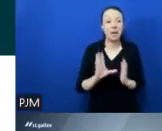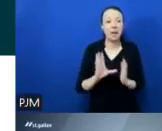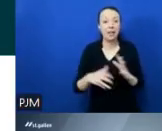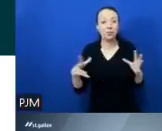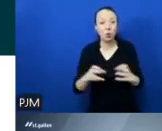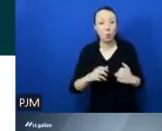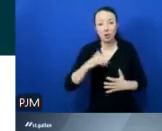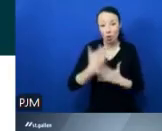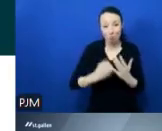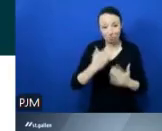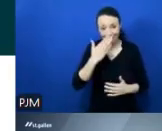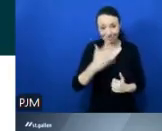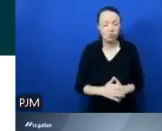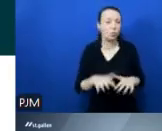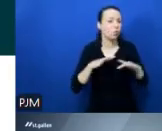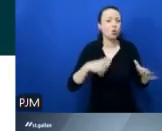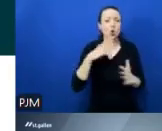city? There are many, of course.